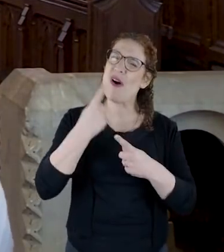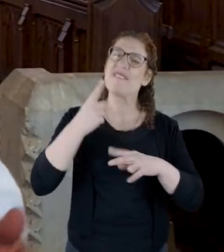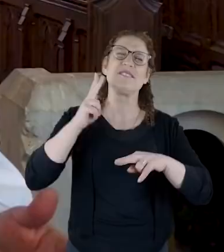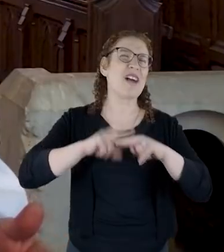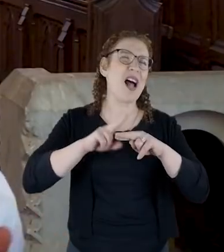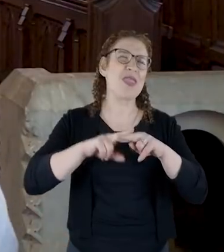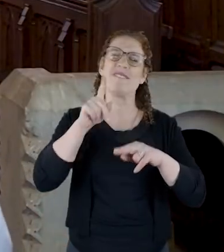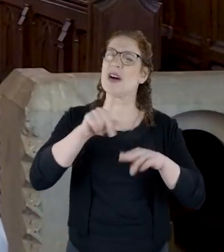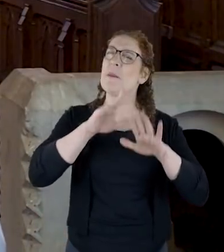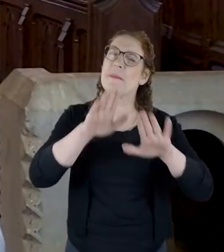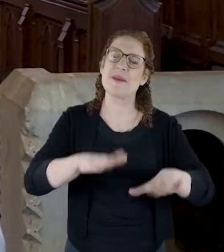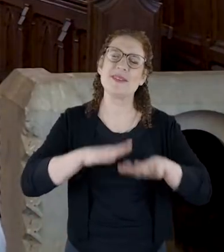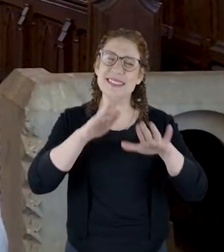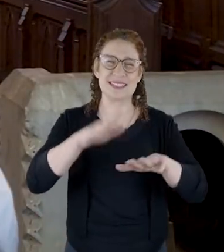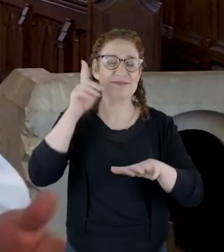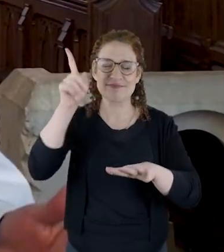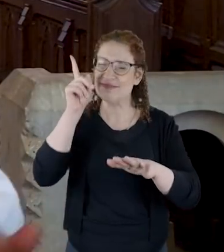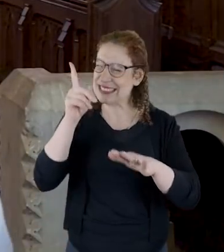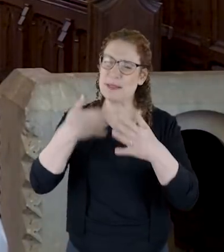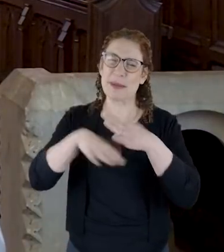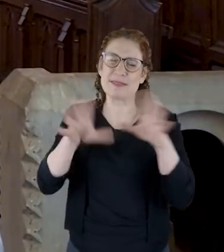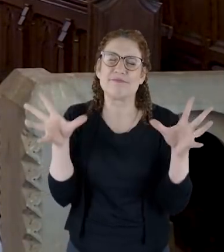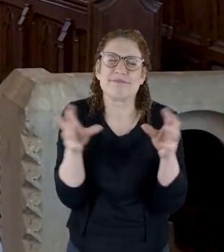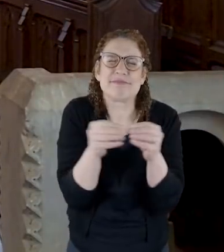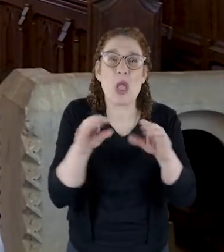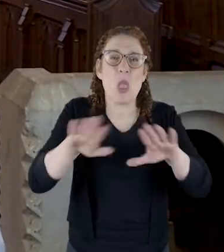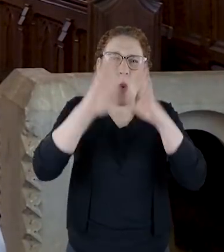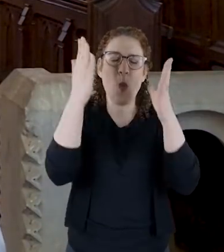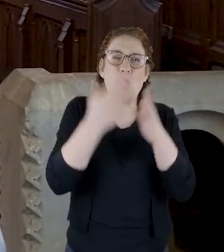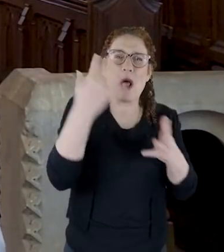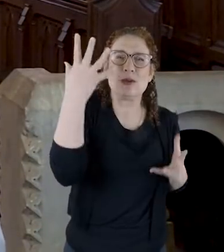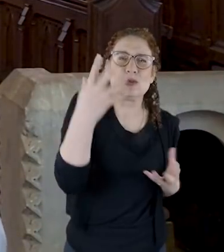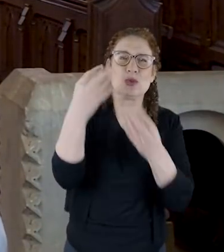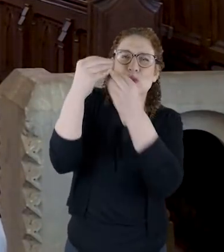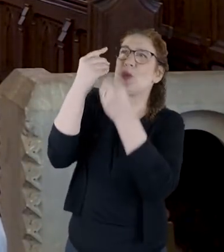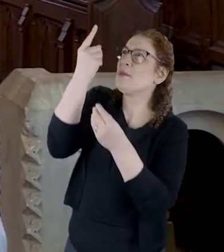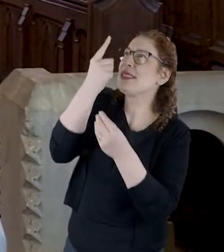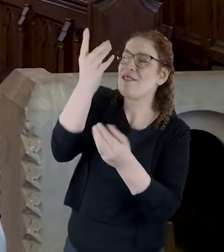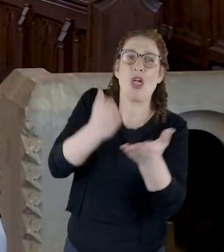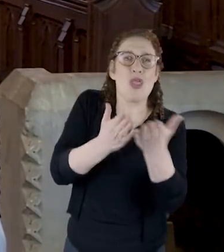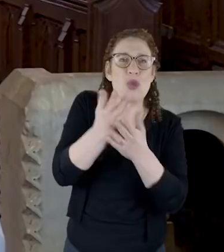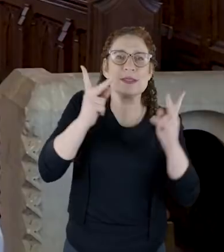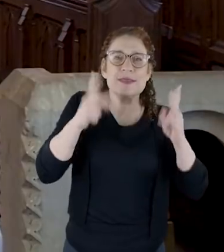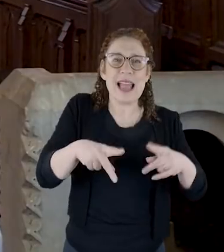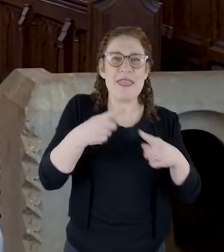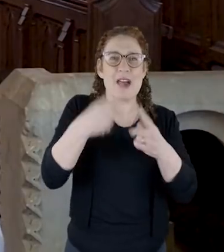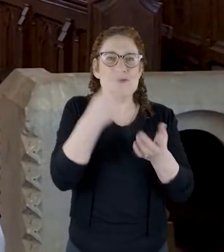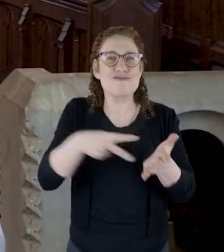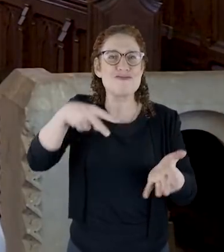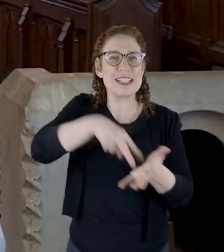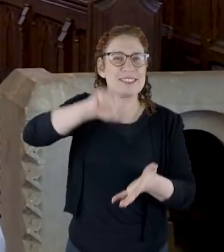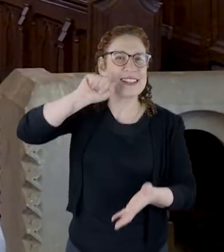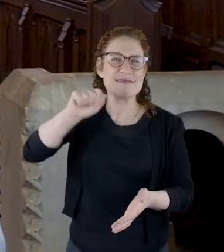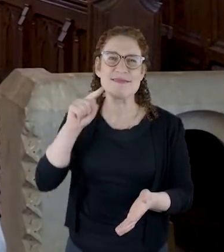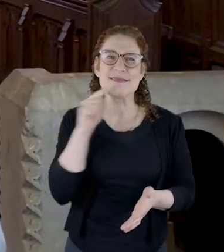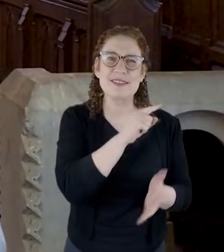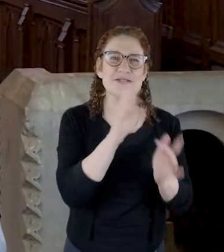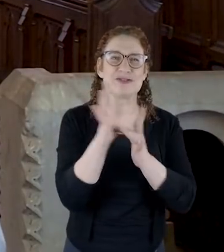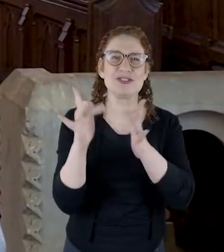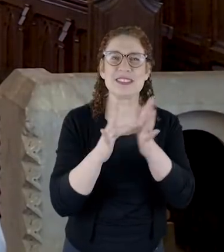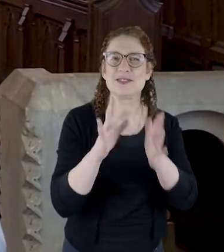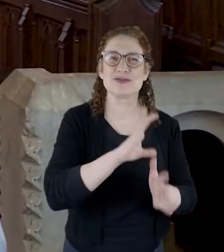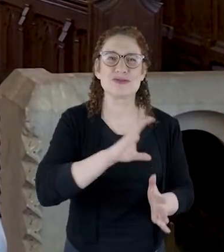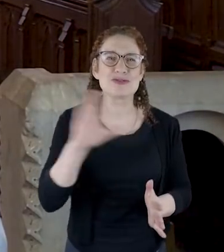God, the Father of mercies, has reconciled the world to himself through the death and resurrection of his Son, Jesus